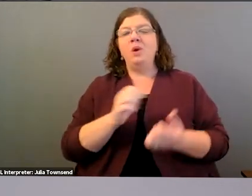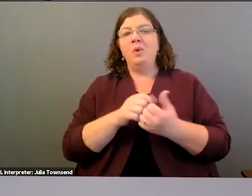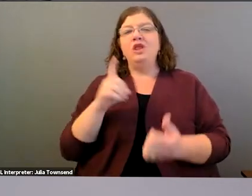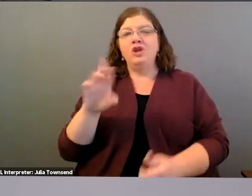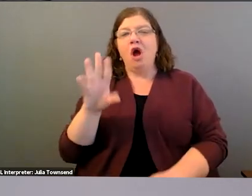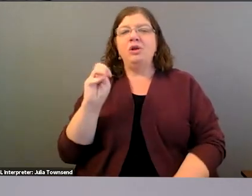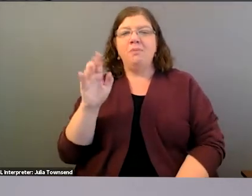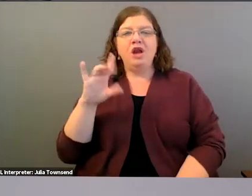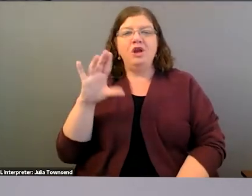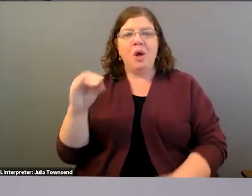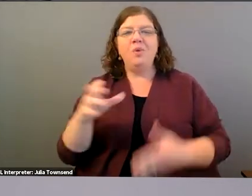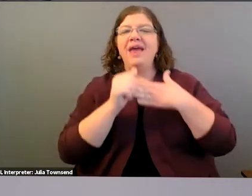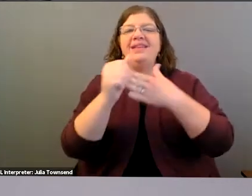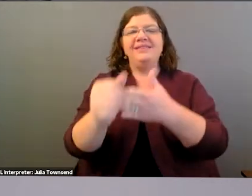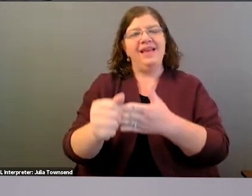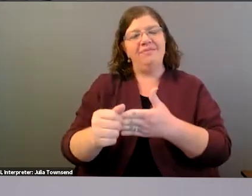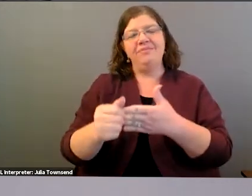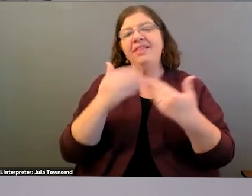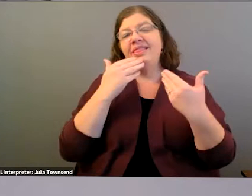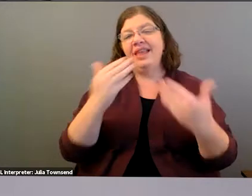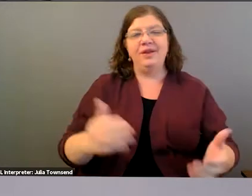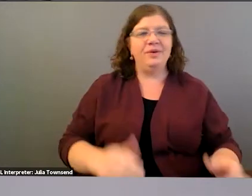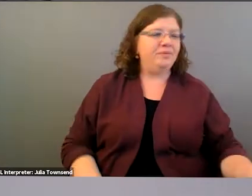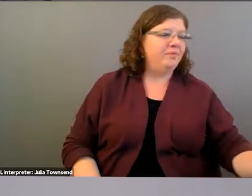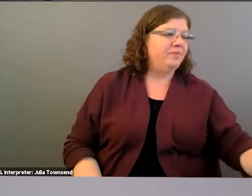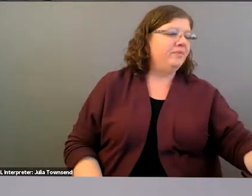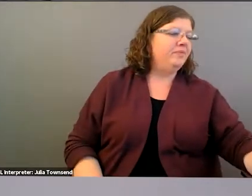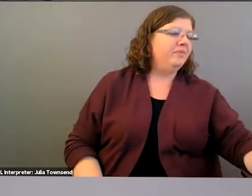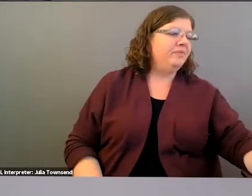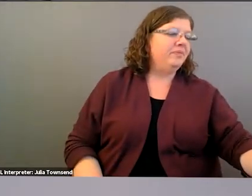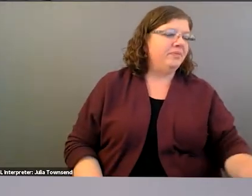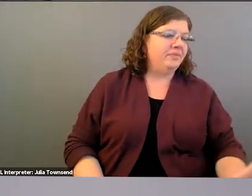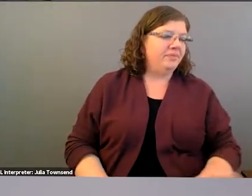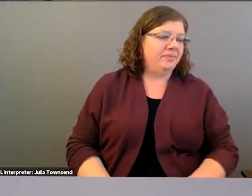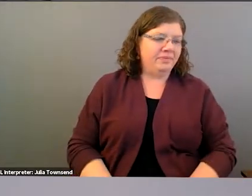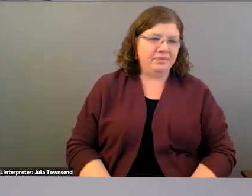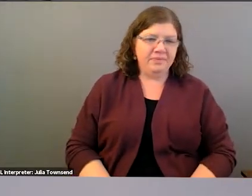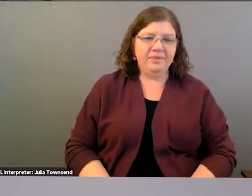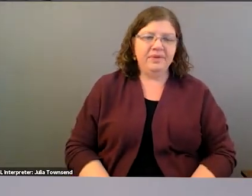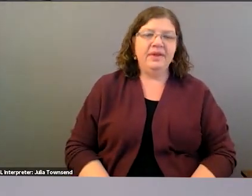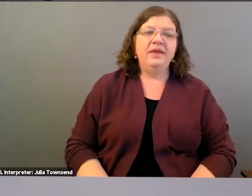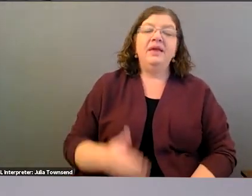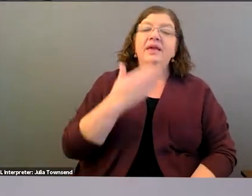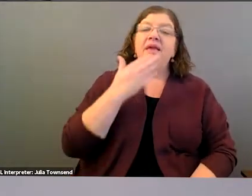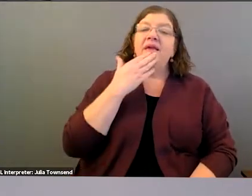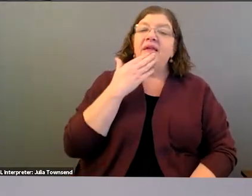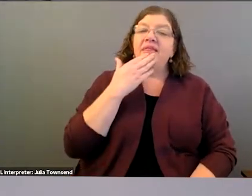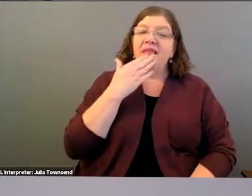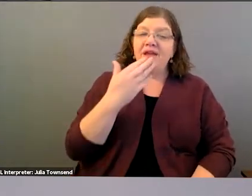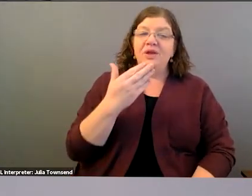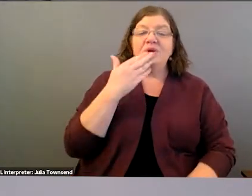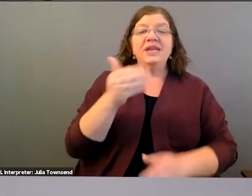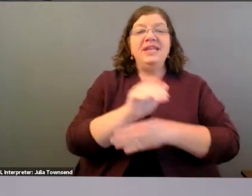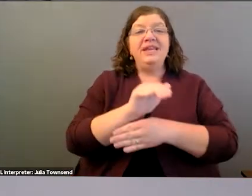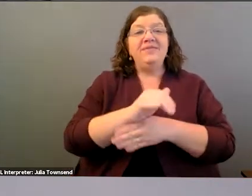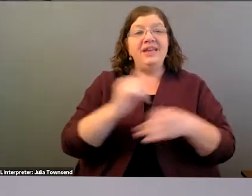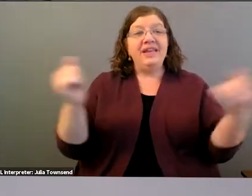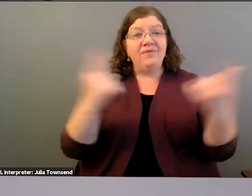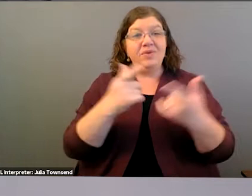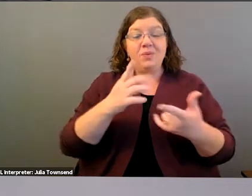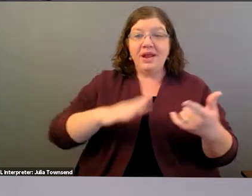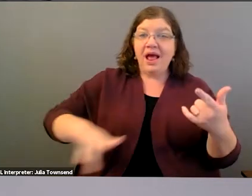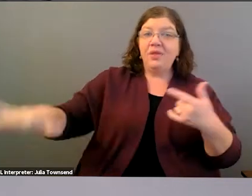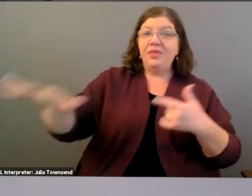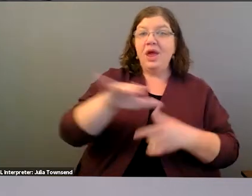you. Thank you, Mrs. Swan. Thank you, President Ford. Good evening, everyone out there in the